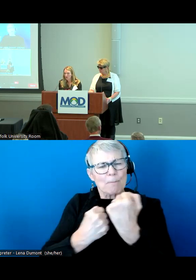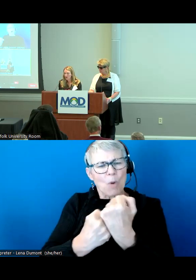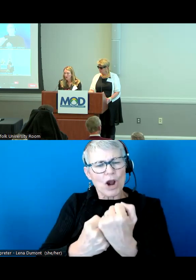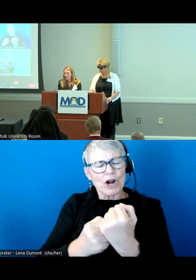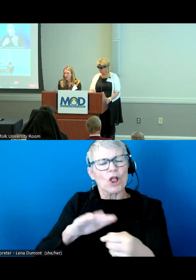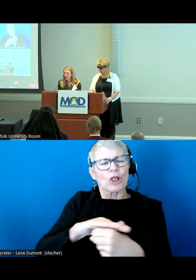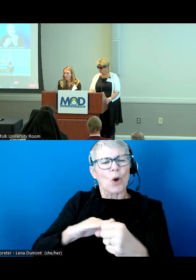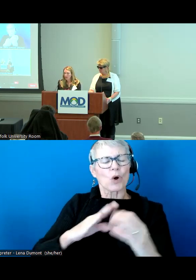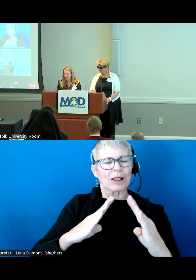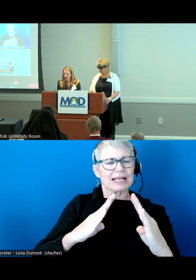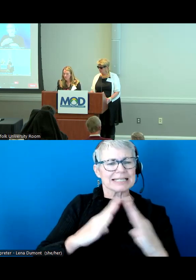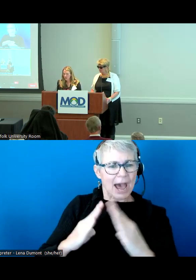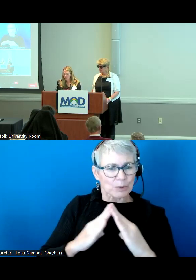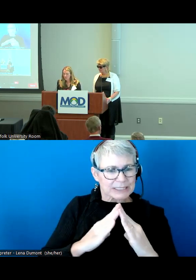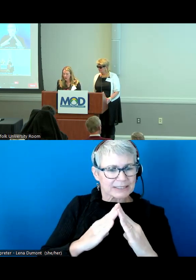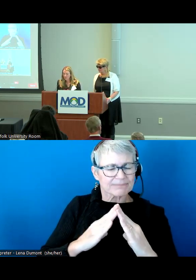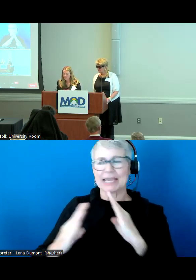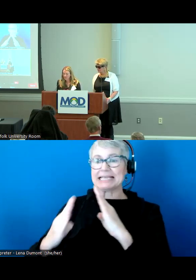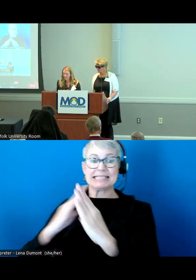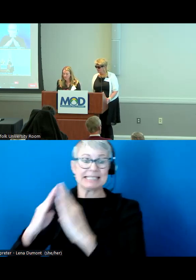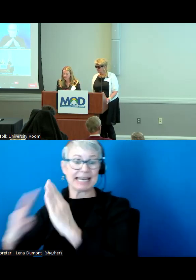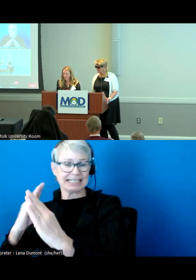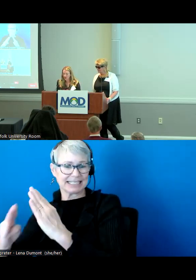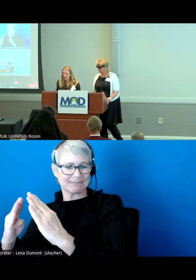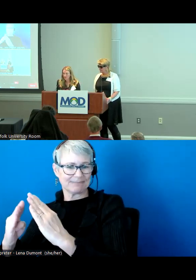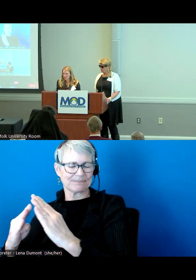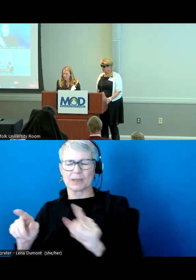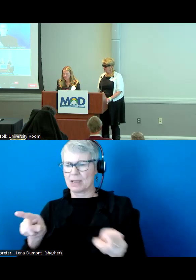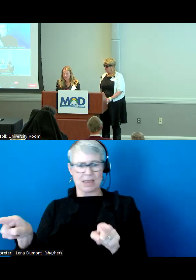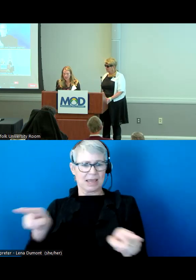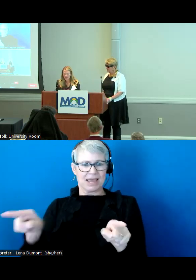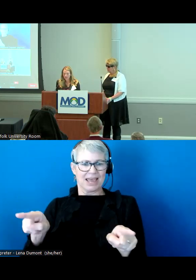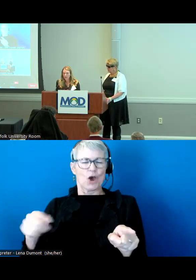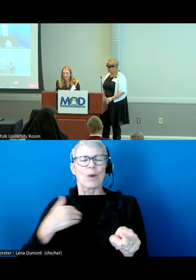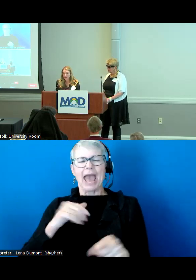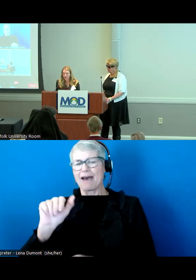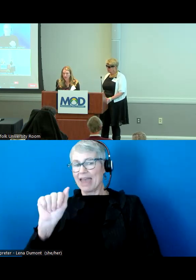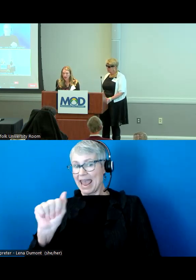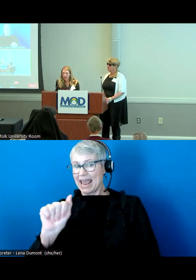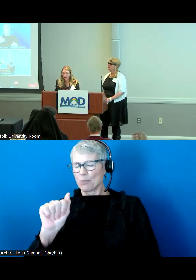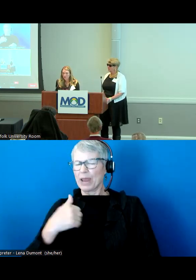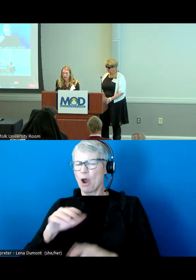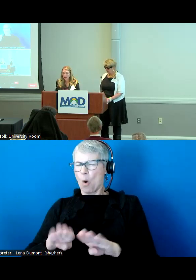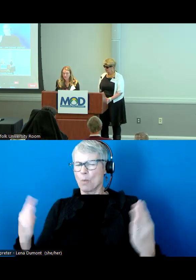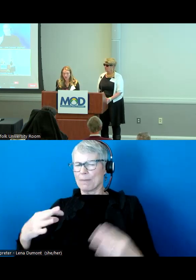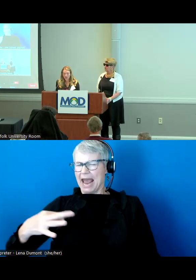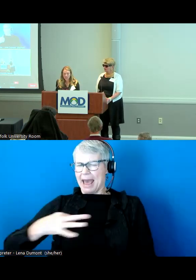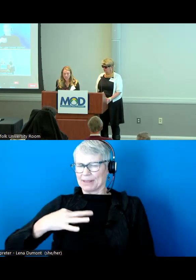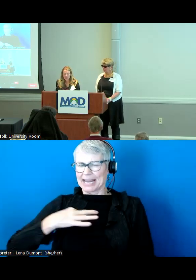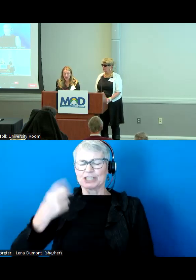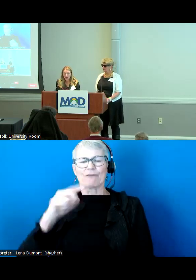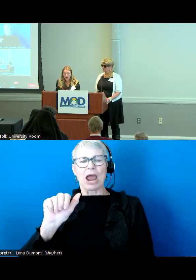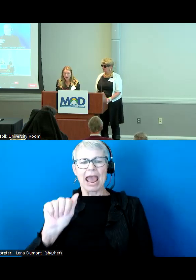program, we are opening up applications for our municipal ADA improvement grant on May